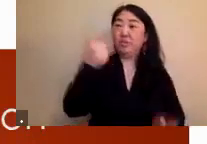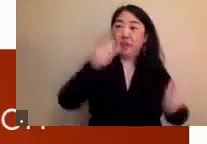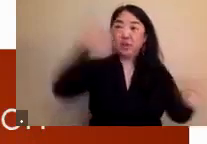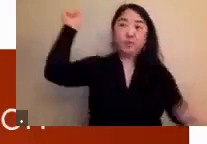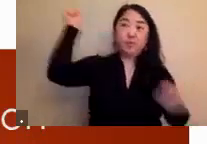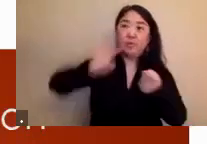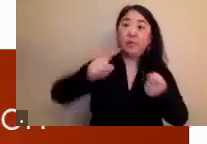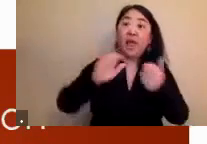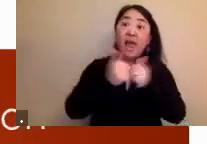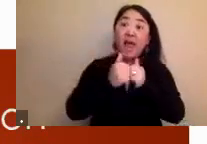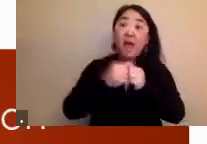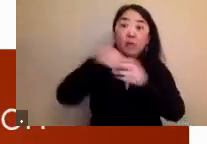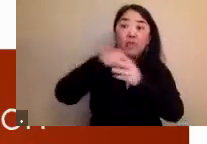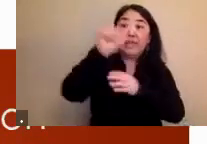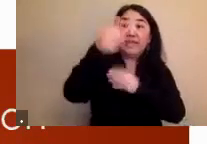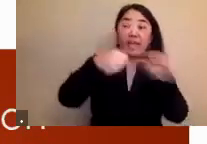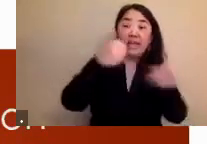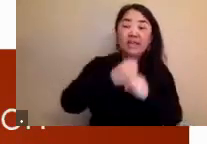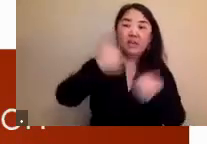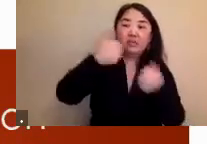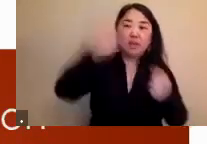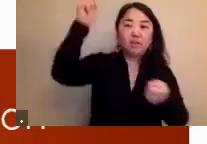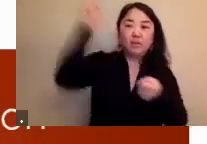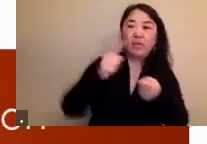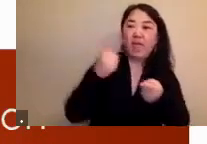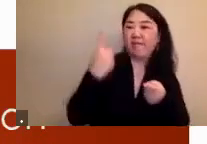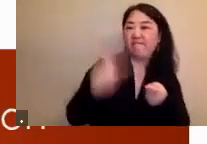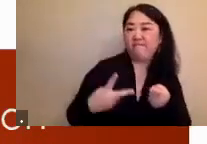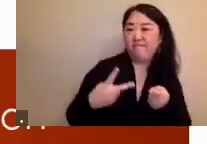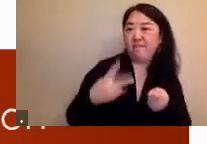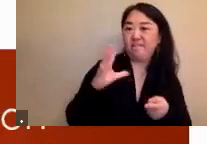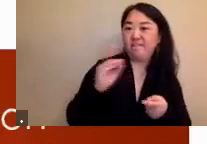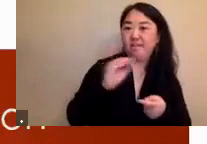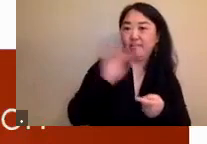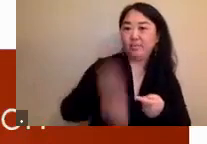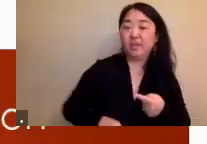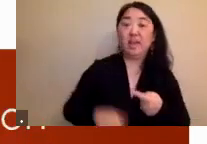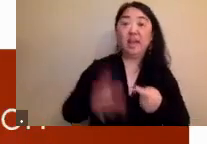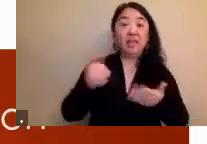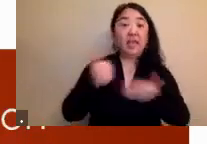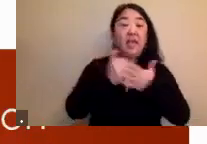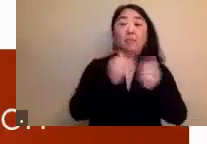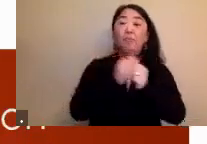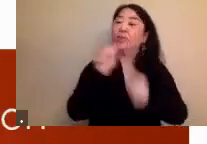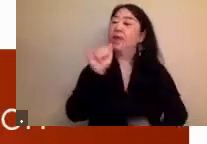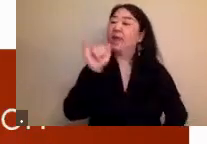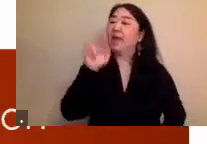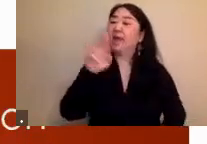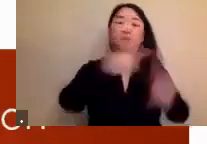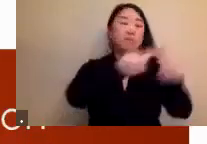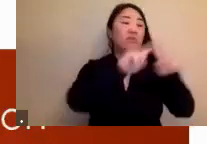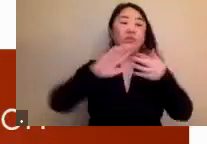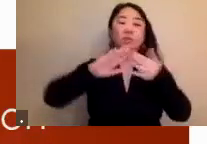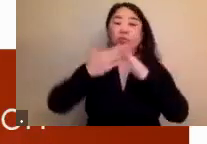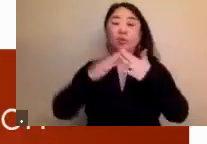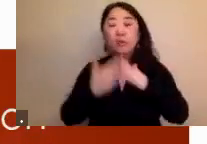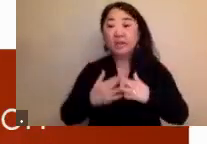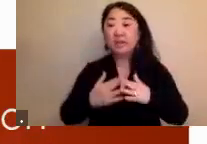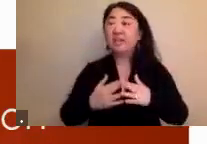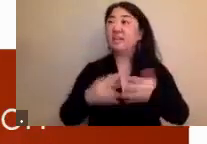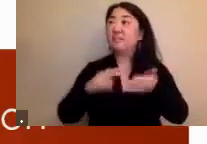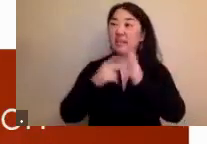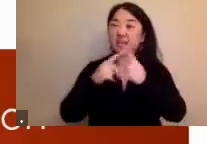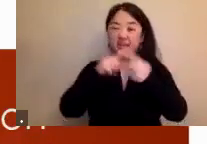This contributes to cleaner air in communities, which also contributes to less pollutants in the